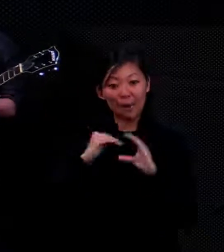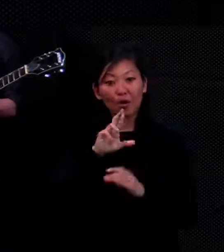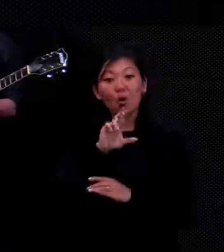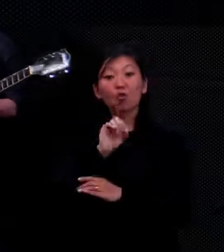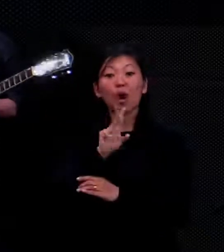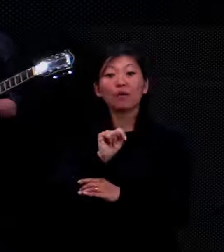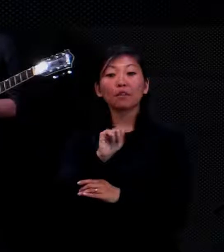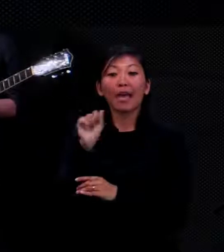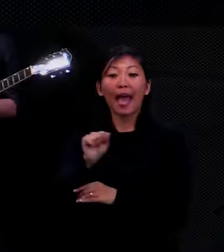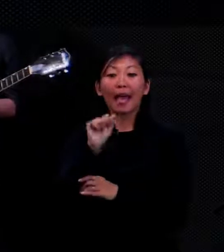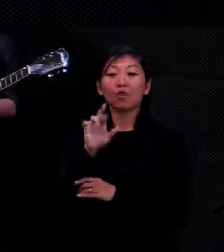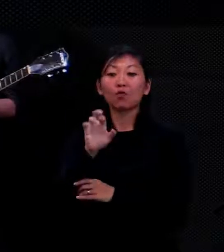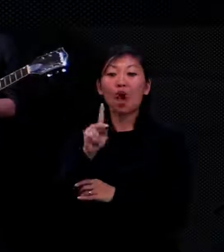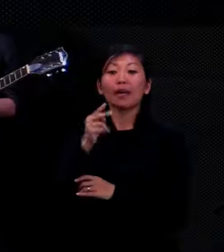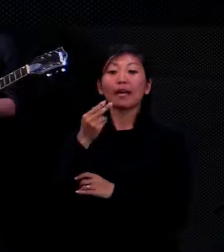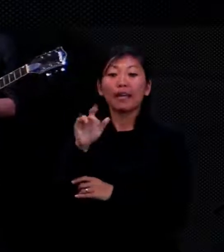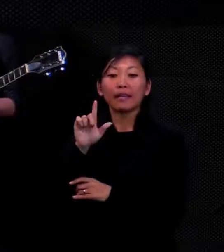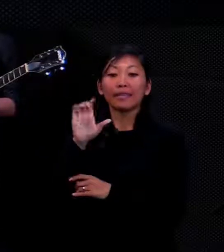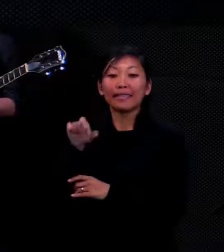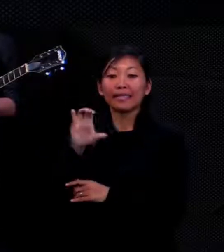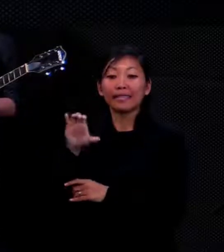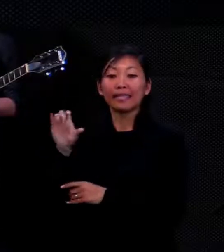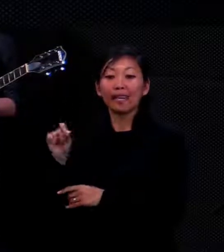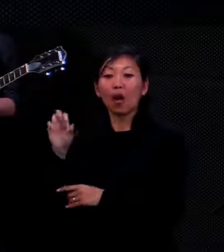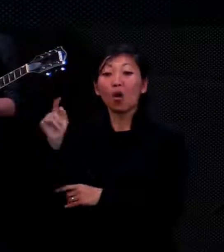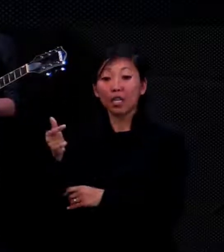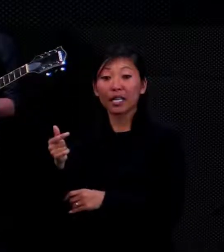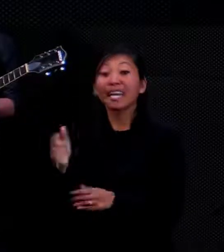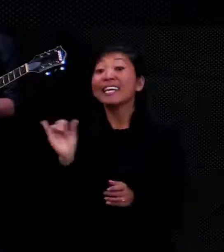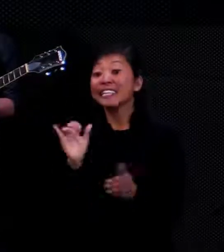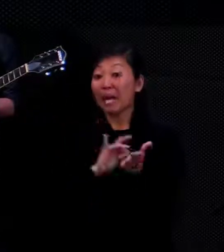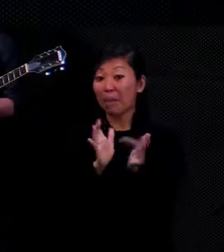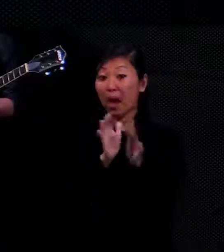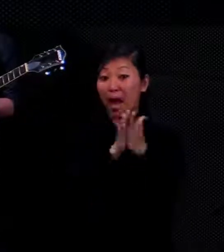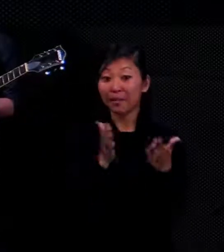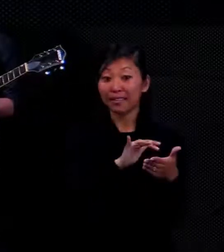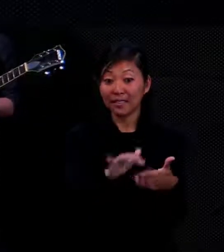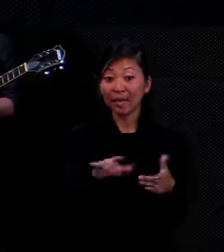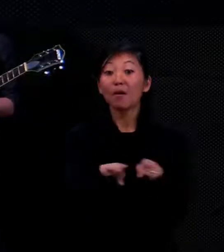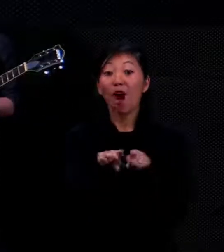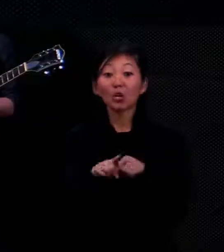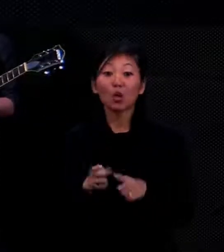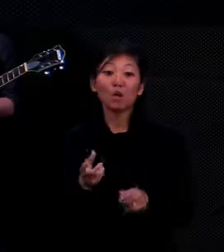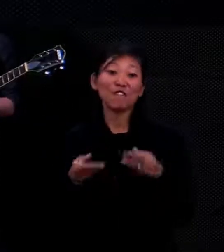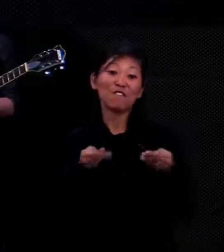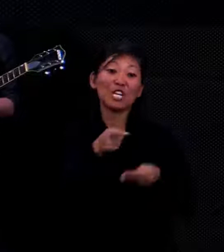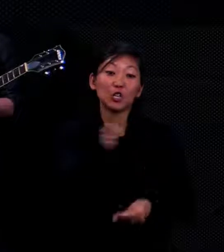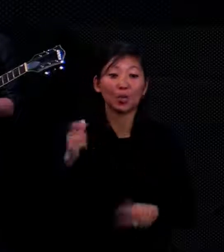Robert@rockhillcc.org or talk to me after. It's like a Bible study for you, but you also get animal crackers.